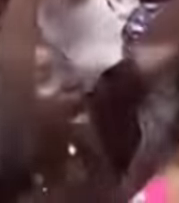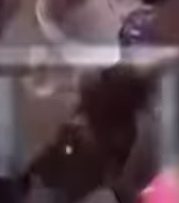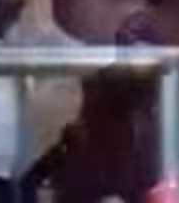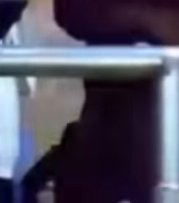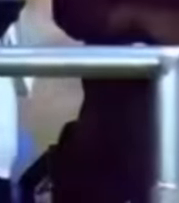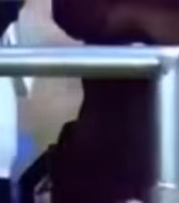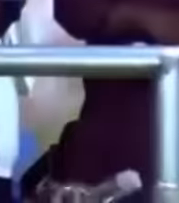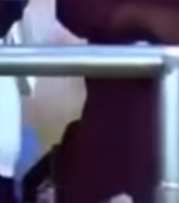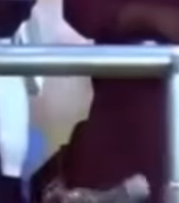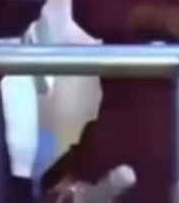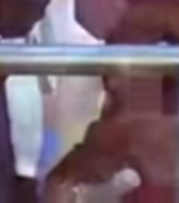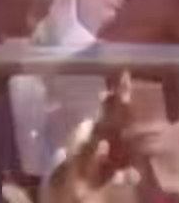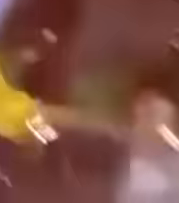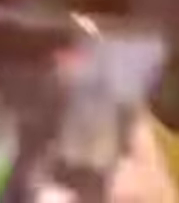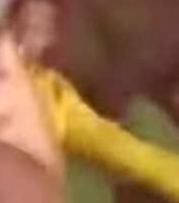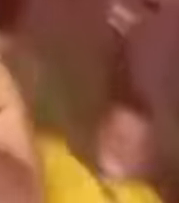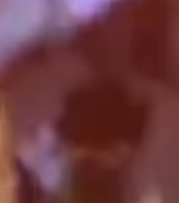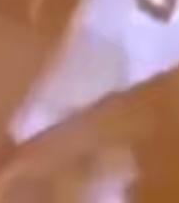Let them expire.